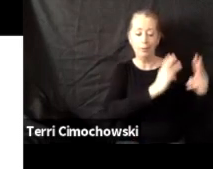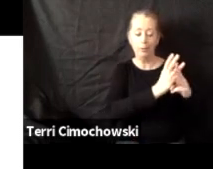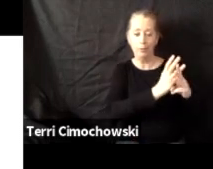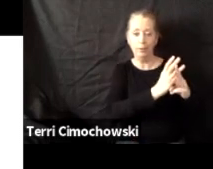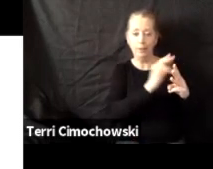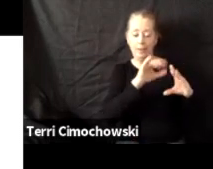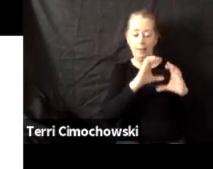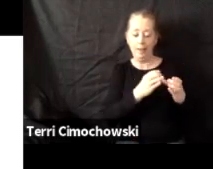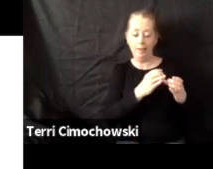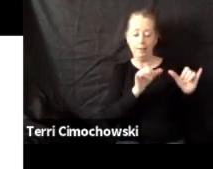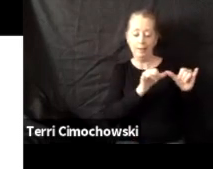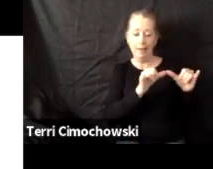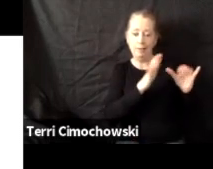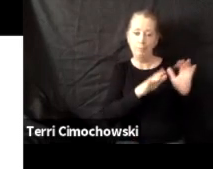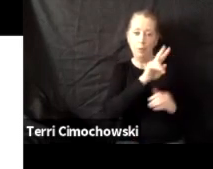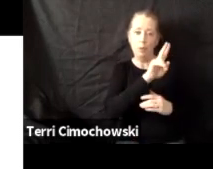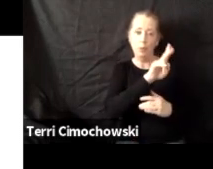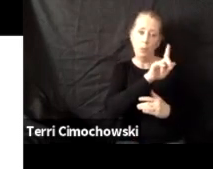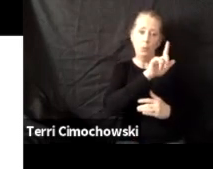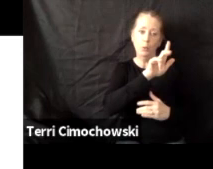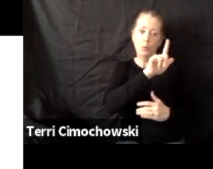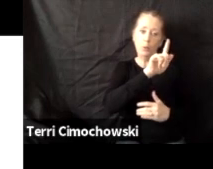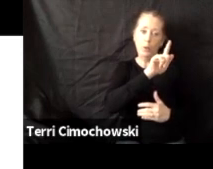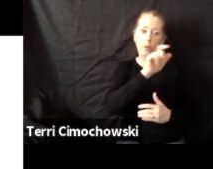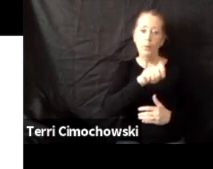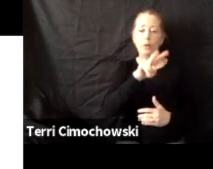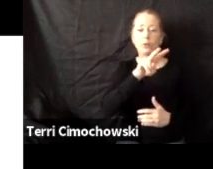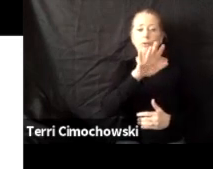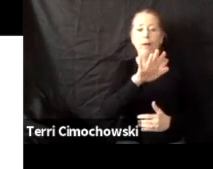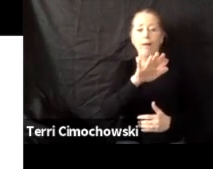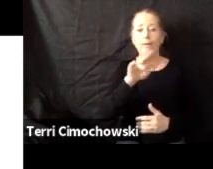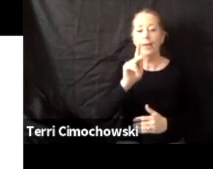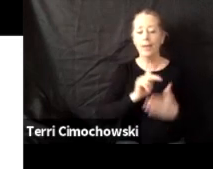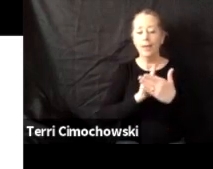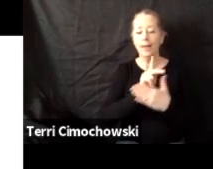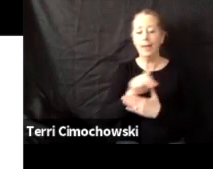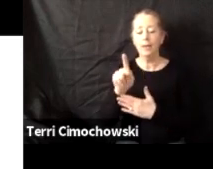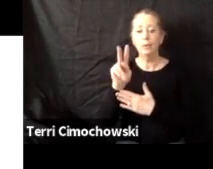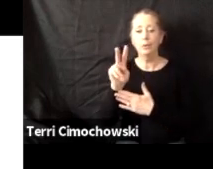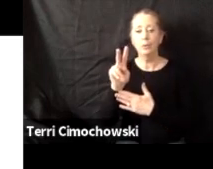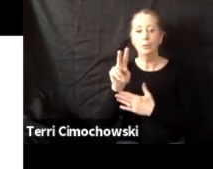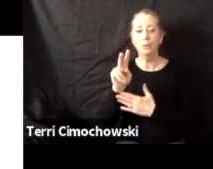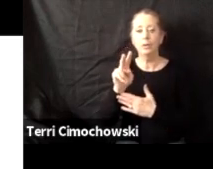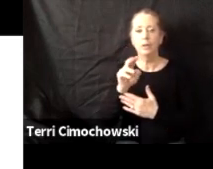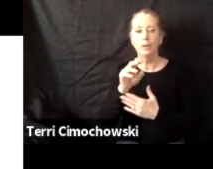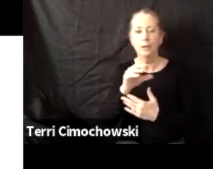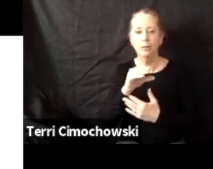class sizes at 21.25 at K2 and 26.25 and 3.5.